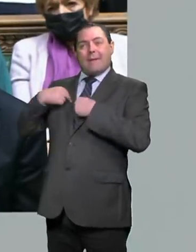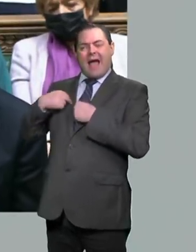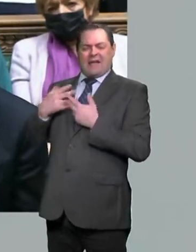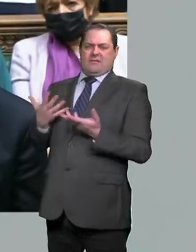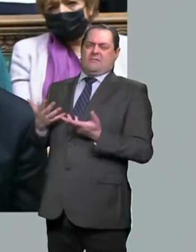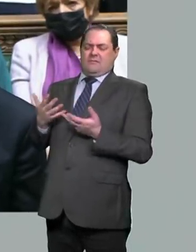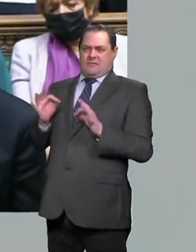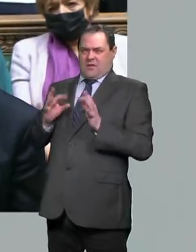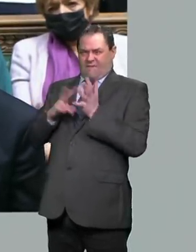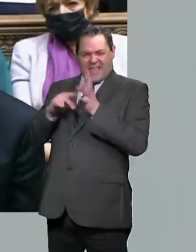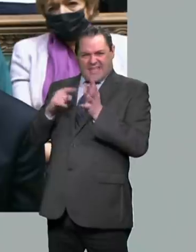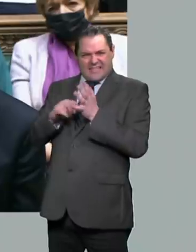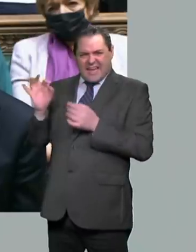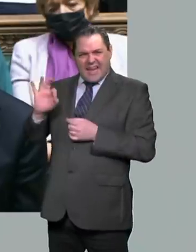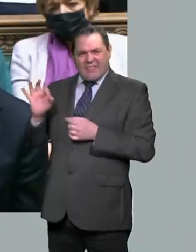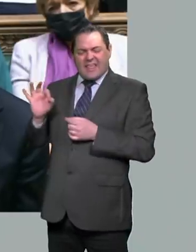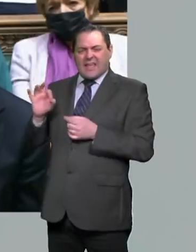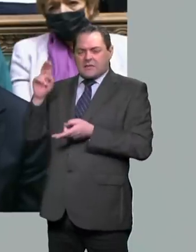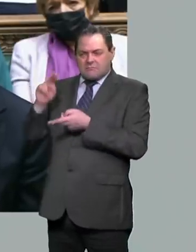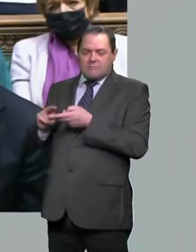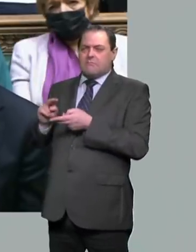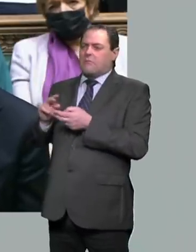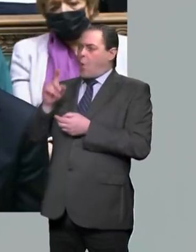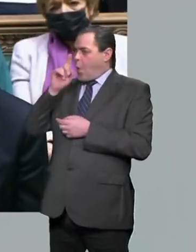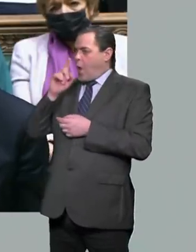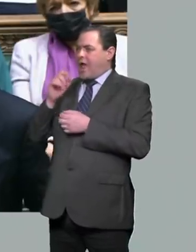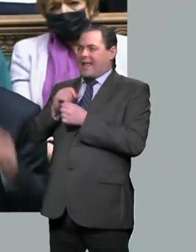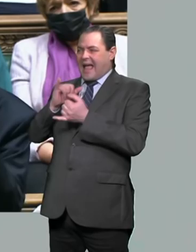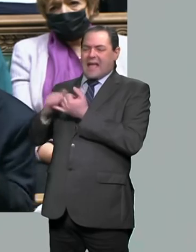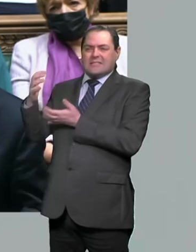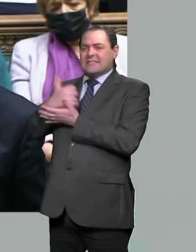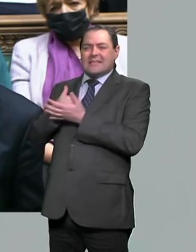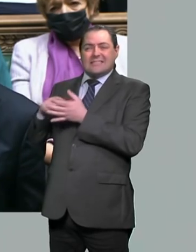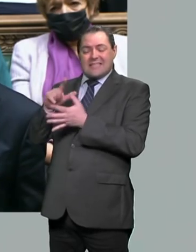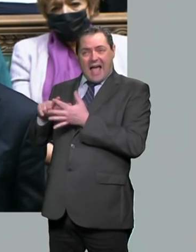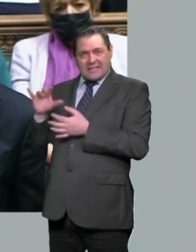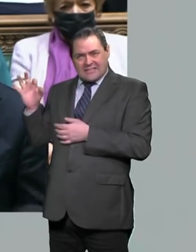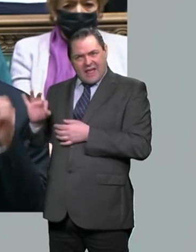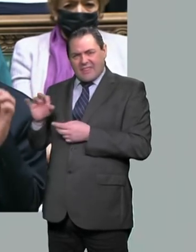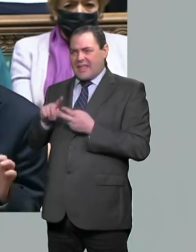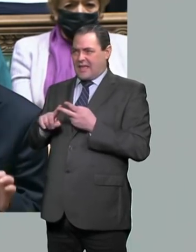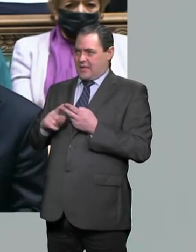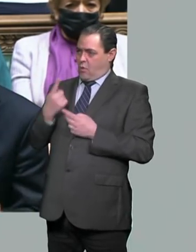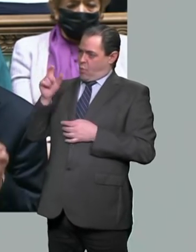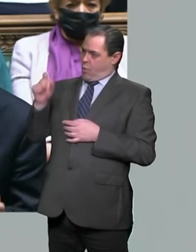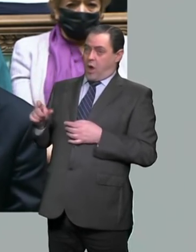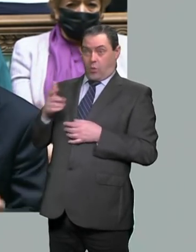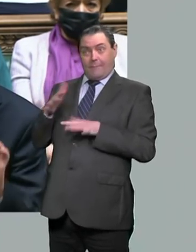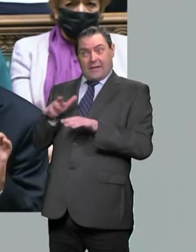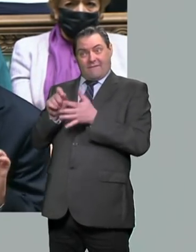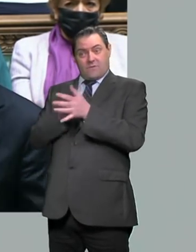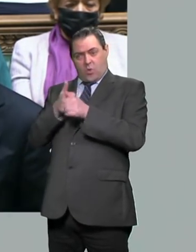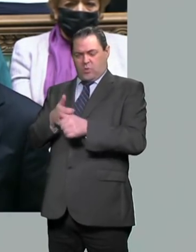VAT, no plan to get the oil and gas industry to contribute. Another constituent who voted for the Prime Minister went further and called